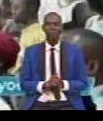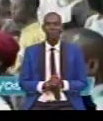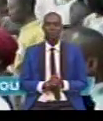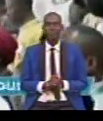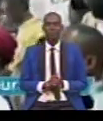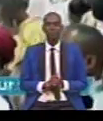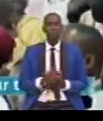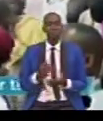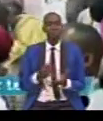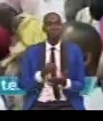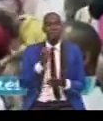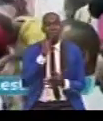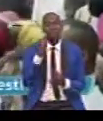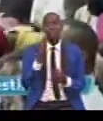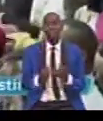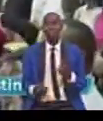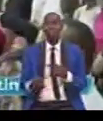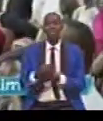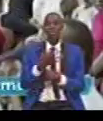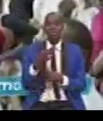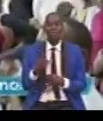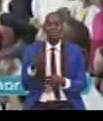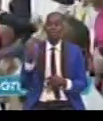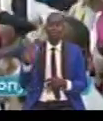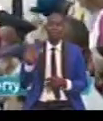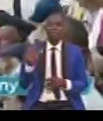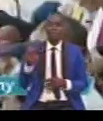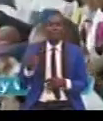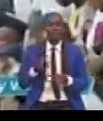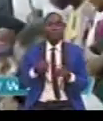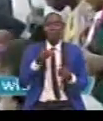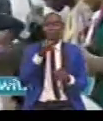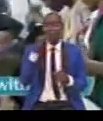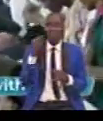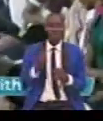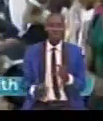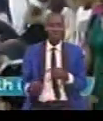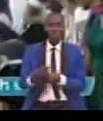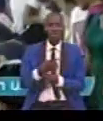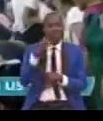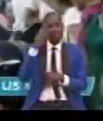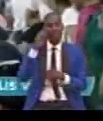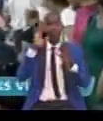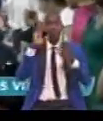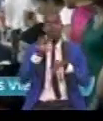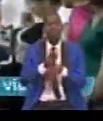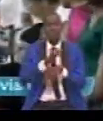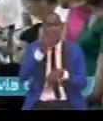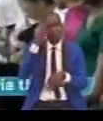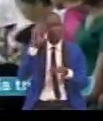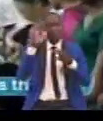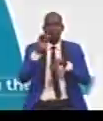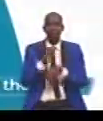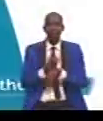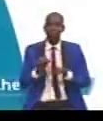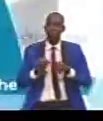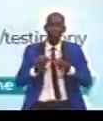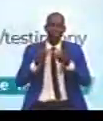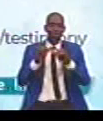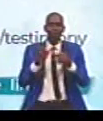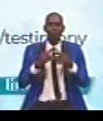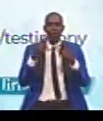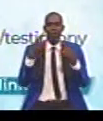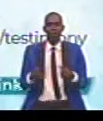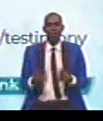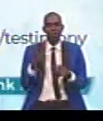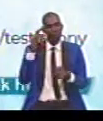It's the last day of the global crusade, but not the last day for miracles, because miracles continue to happen